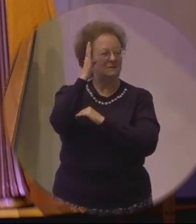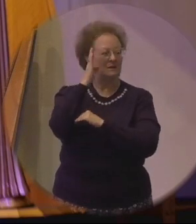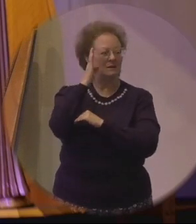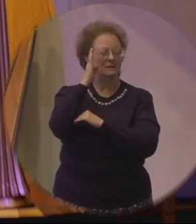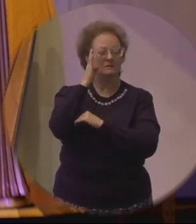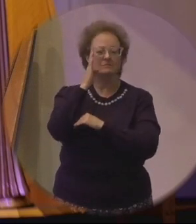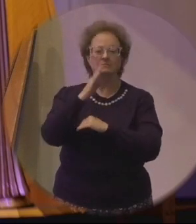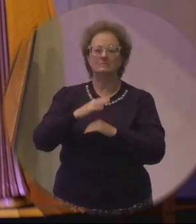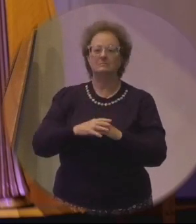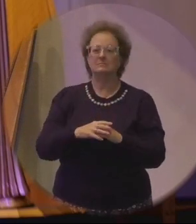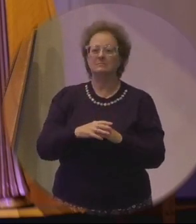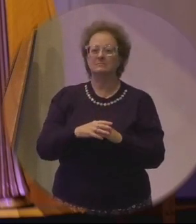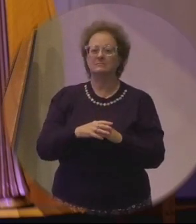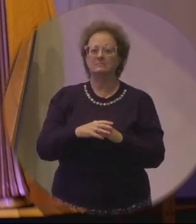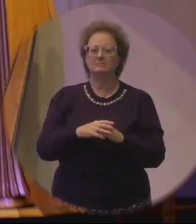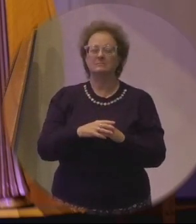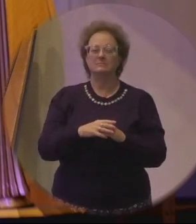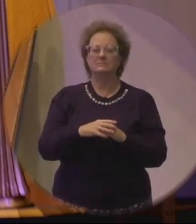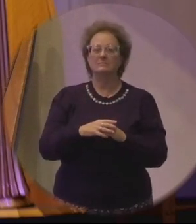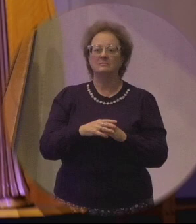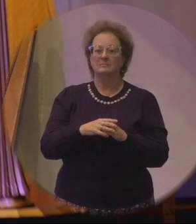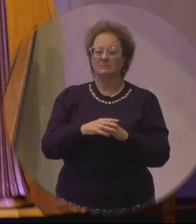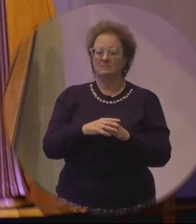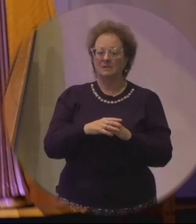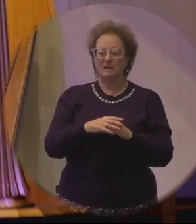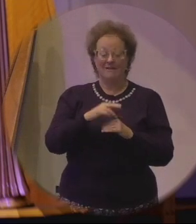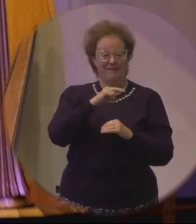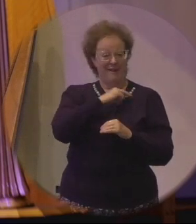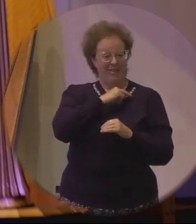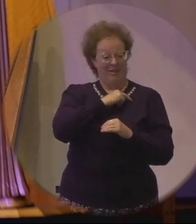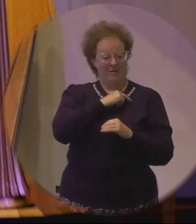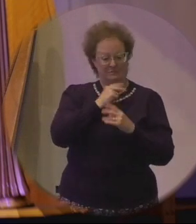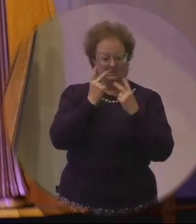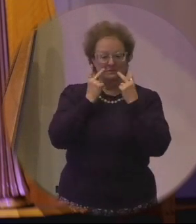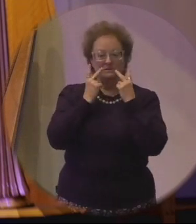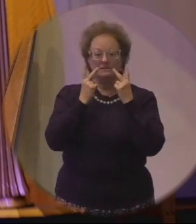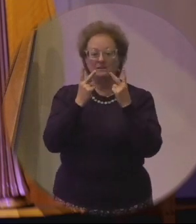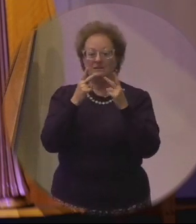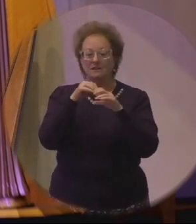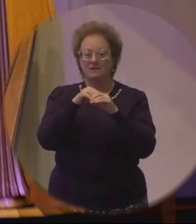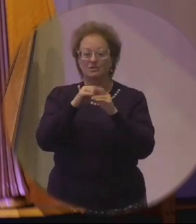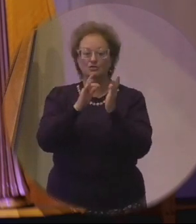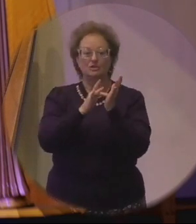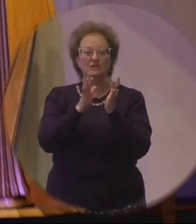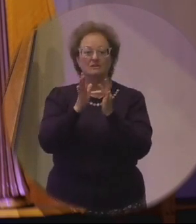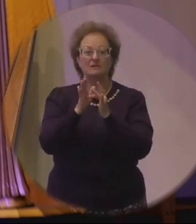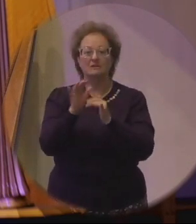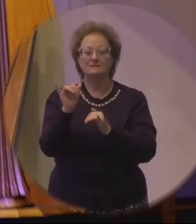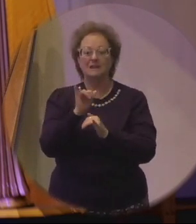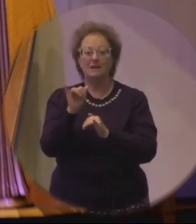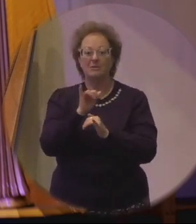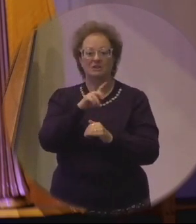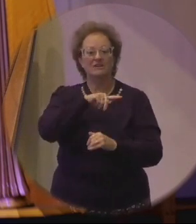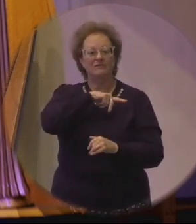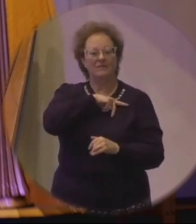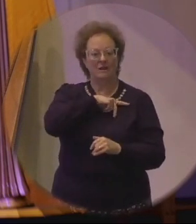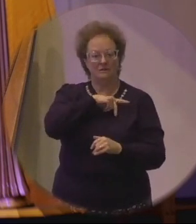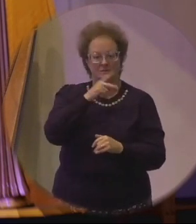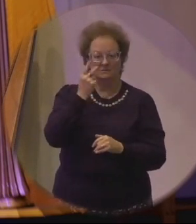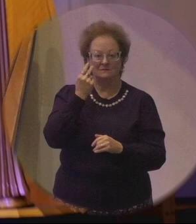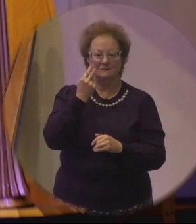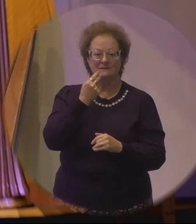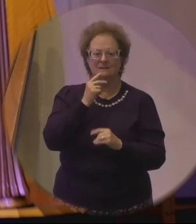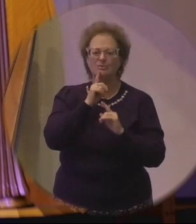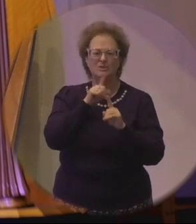experiences an epiphany, and it's pretty amazing that Nathanael then sees in Jesus the same thing that Philip saw. And he responded